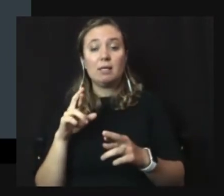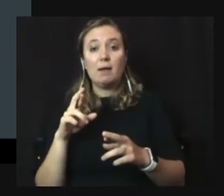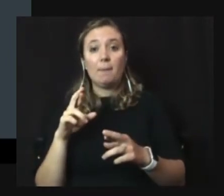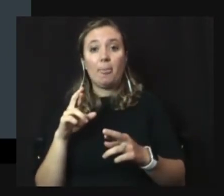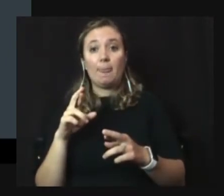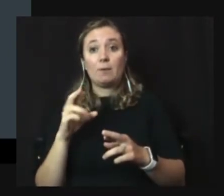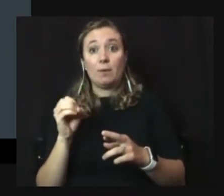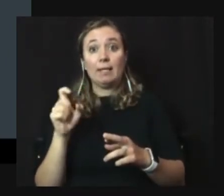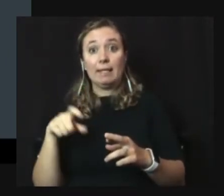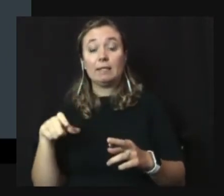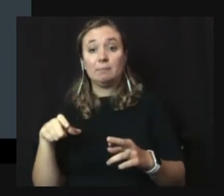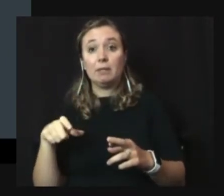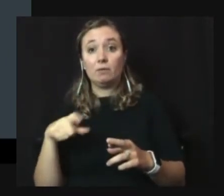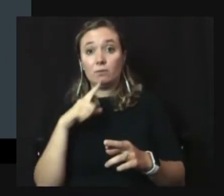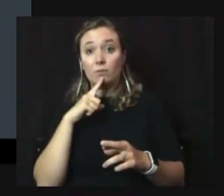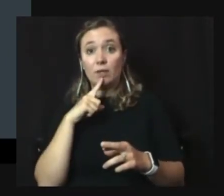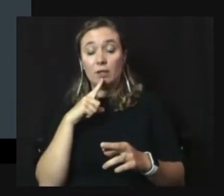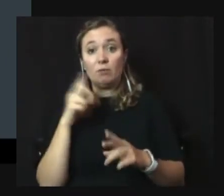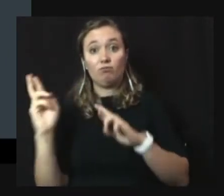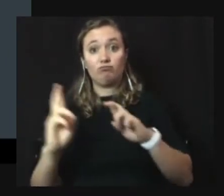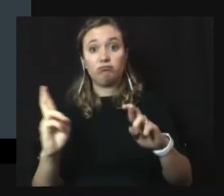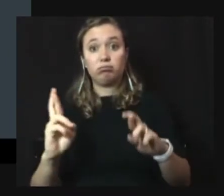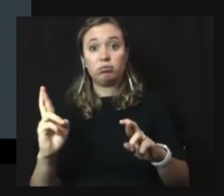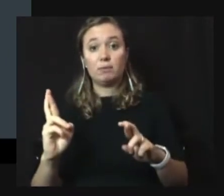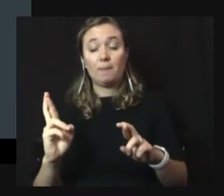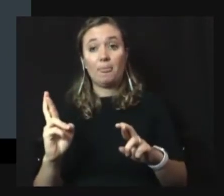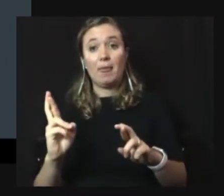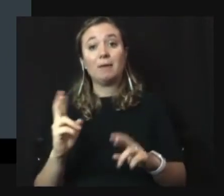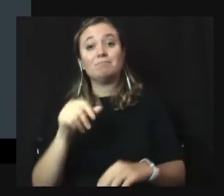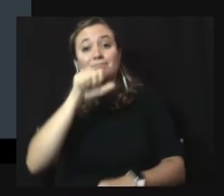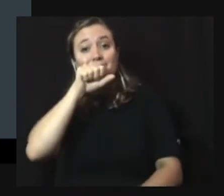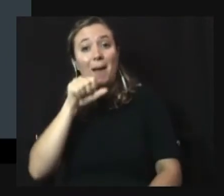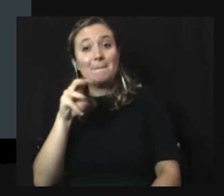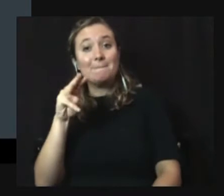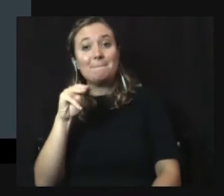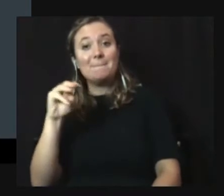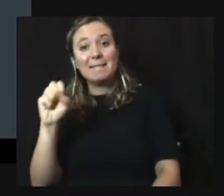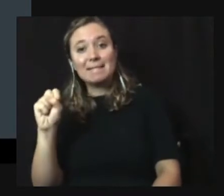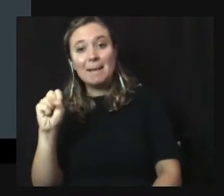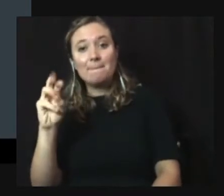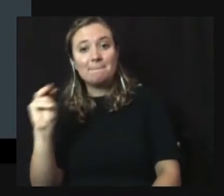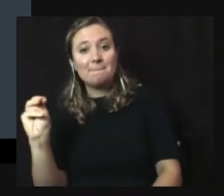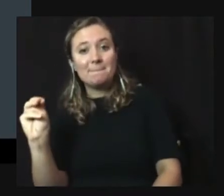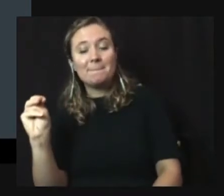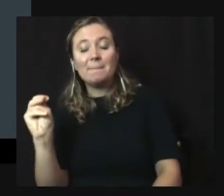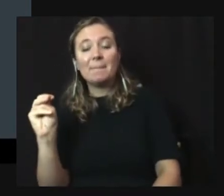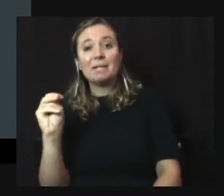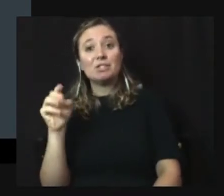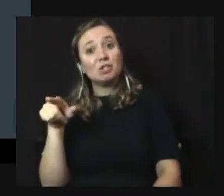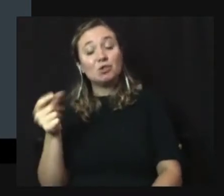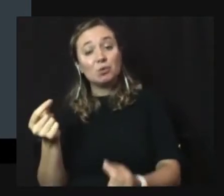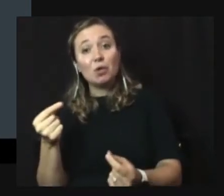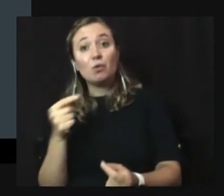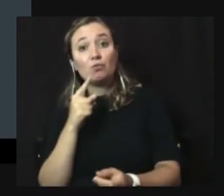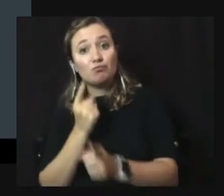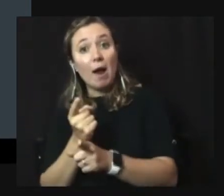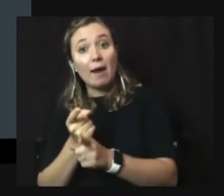when I love Miss Amygdala. She's doing the right thing. However,